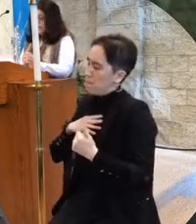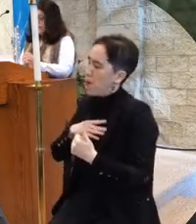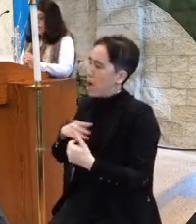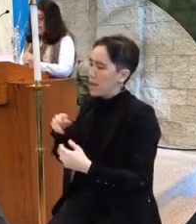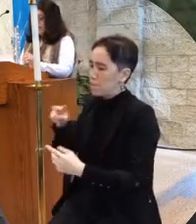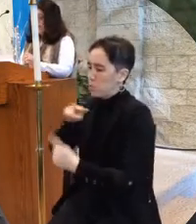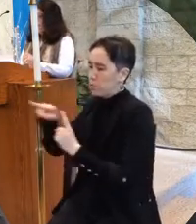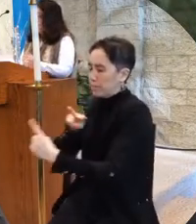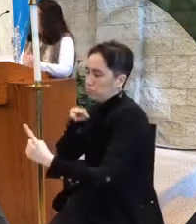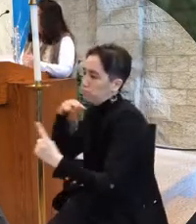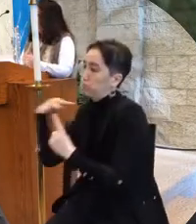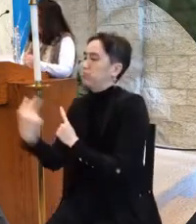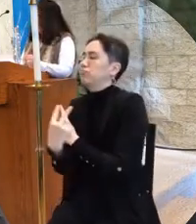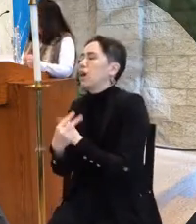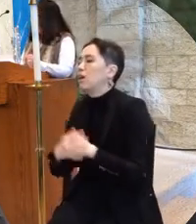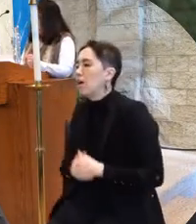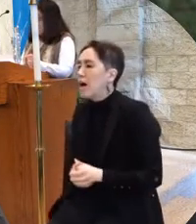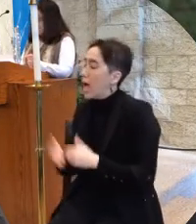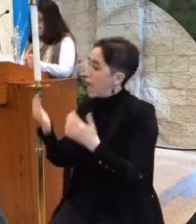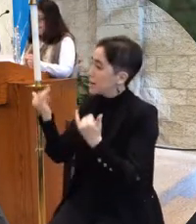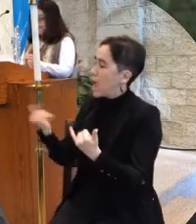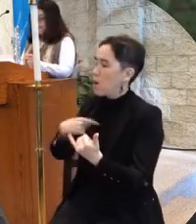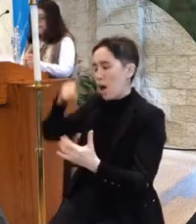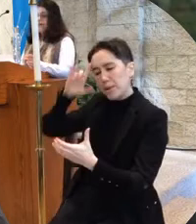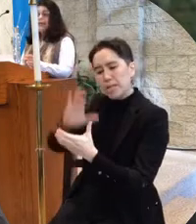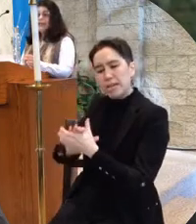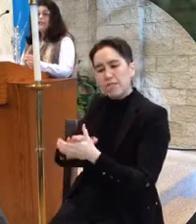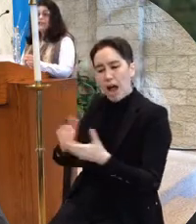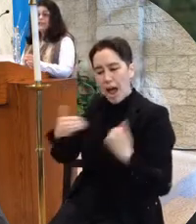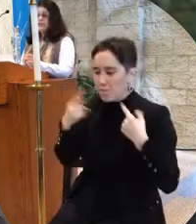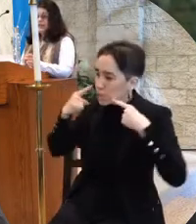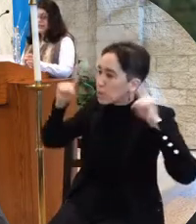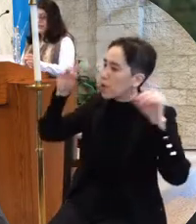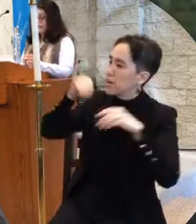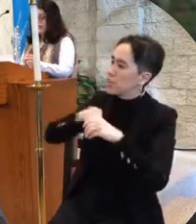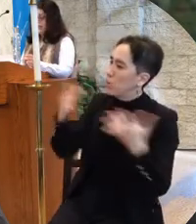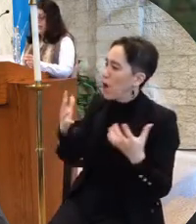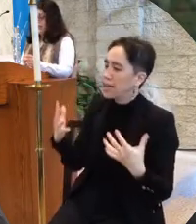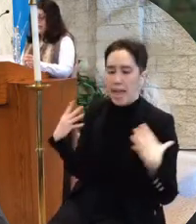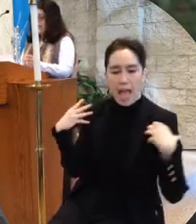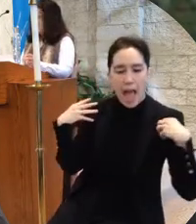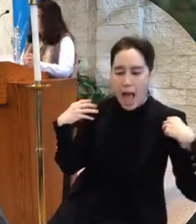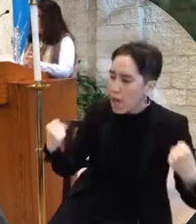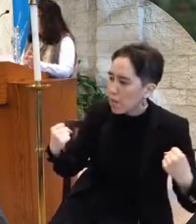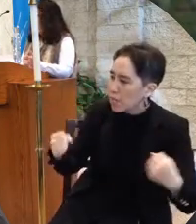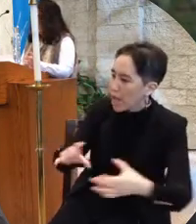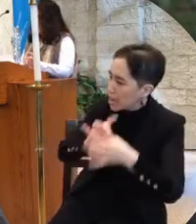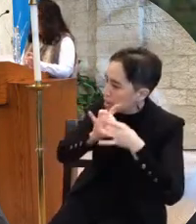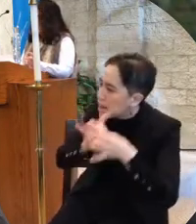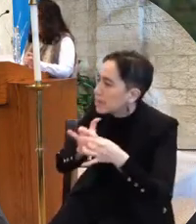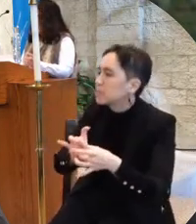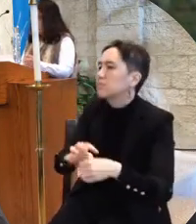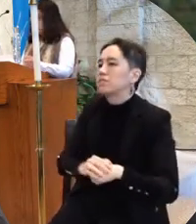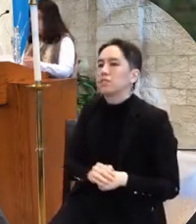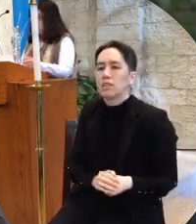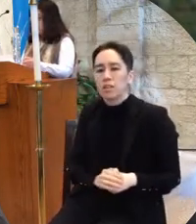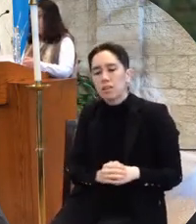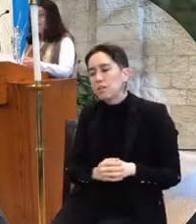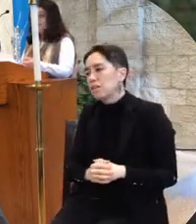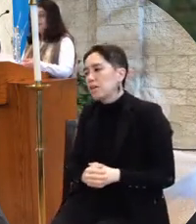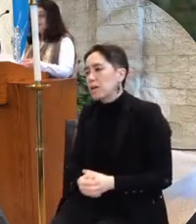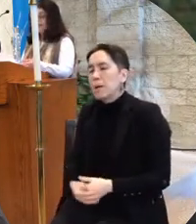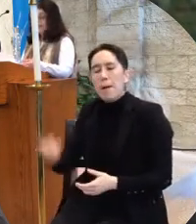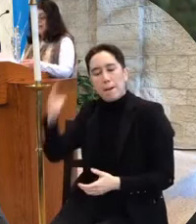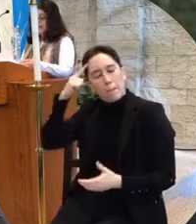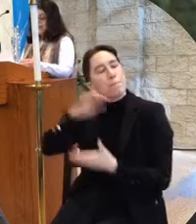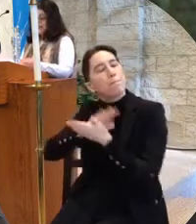believe truly that I have much more prosperity in health, connections and relationship, peace of mind, and spiritual